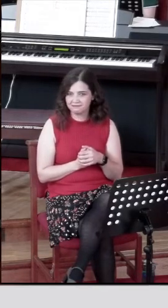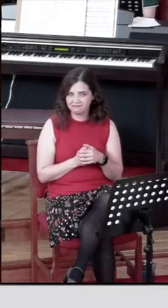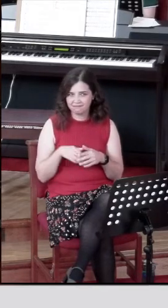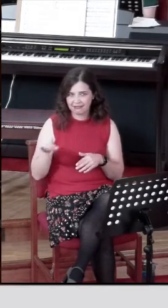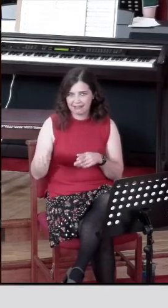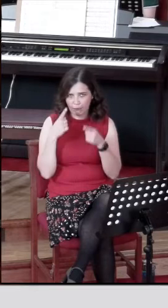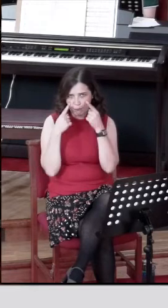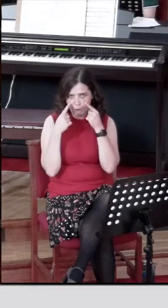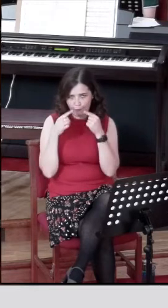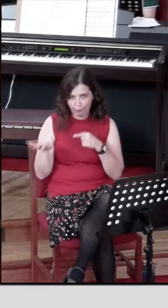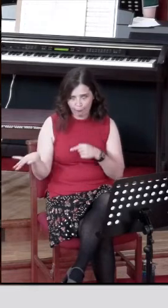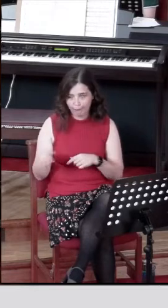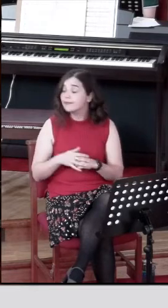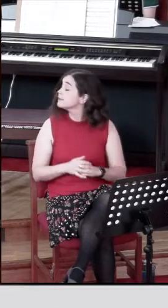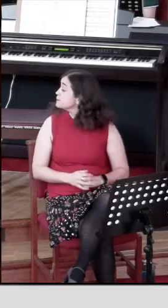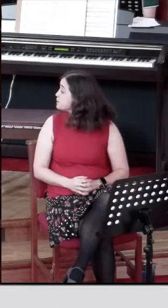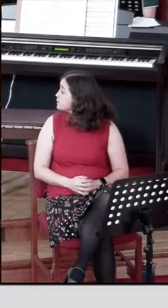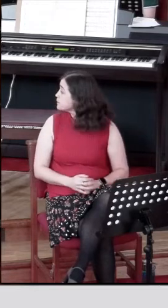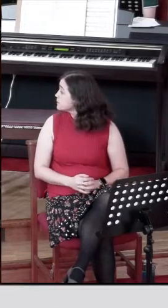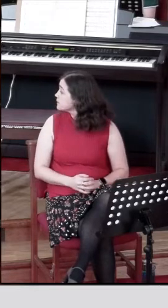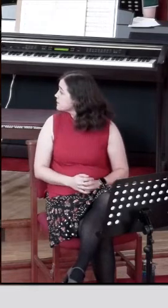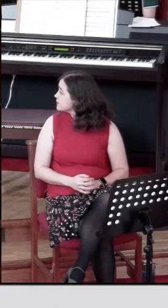What do you think that is?